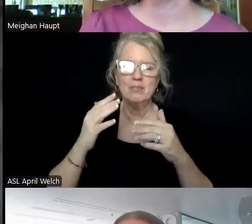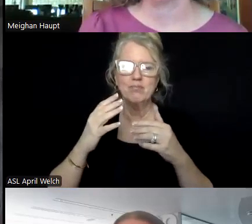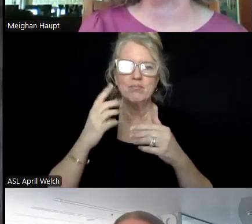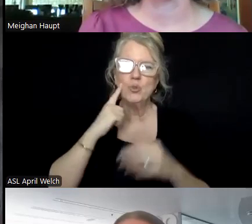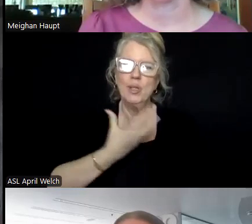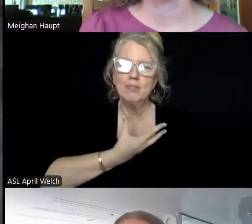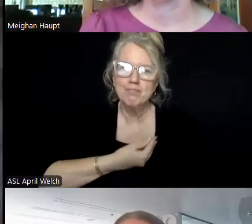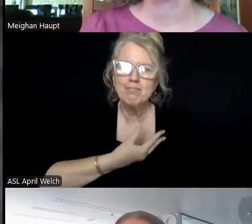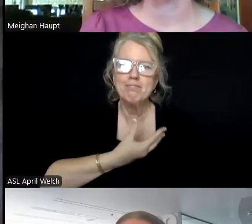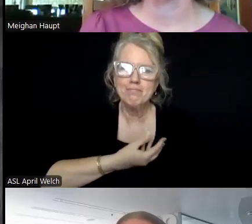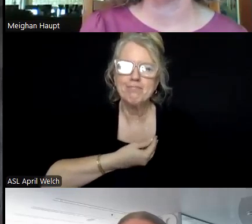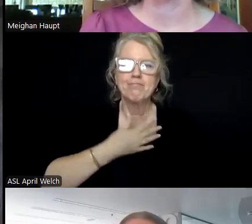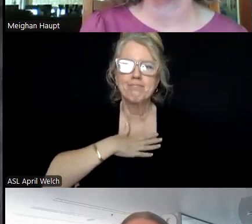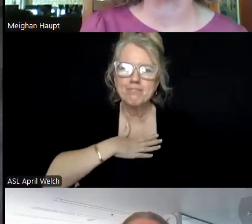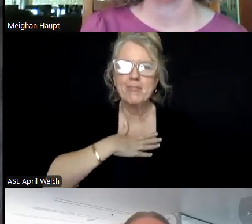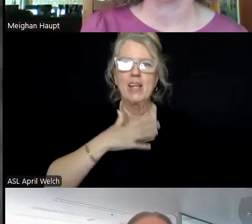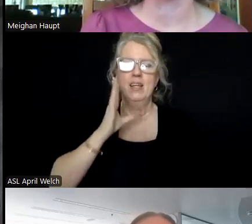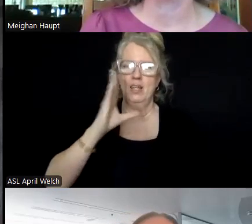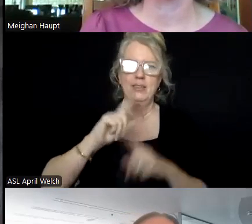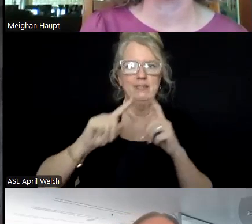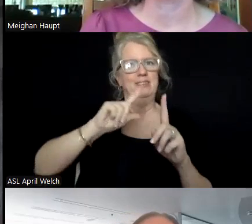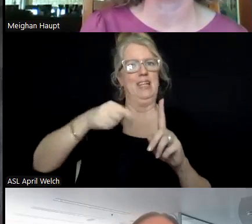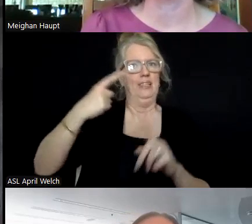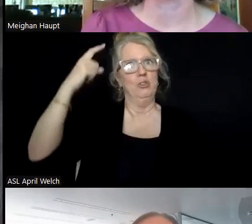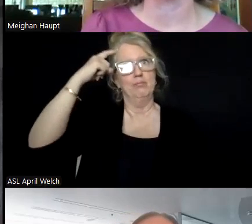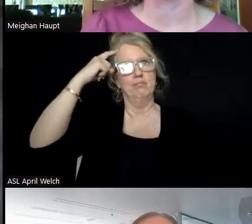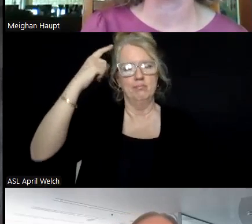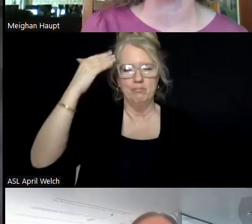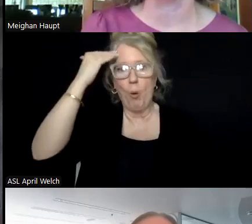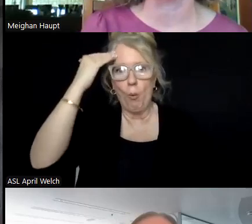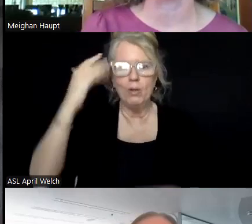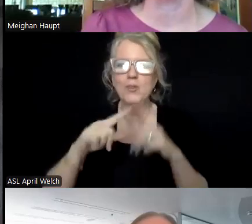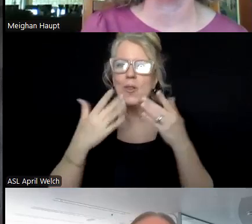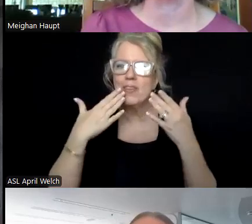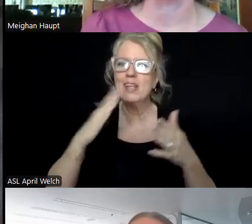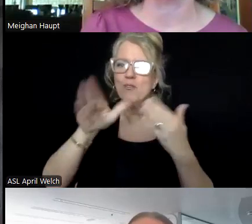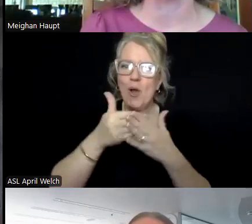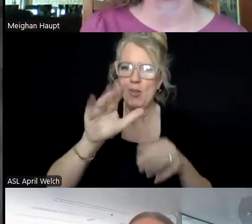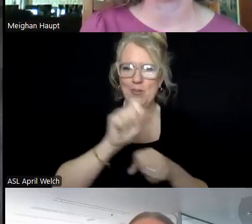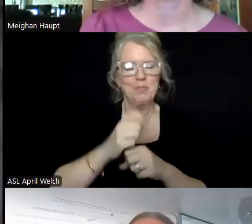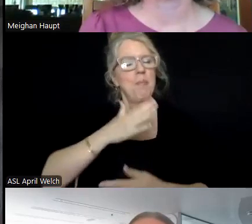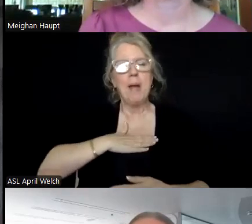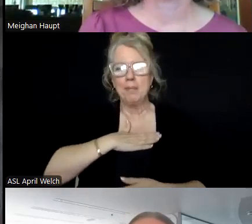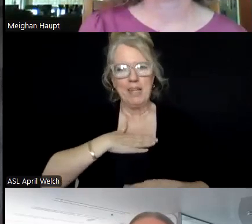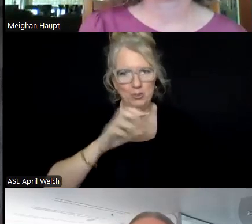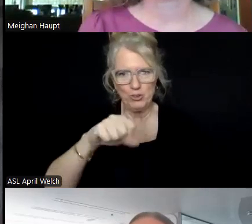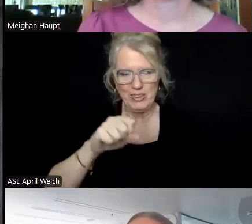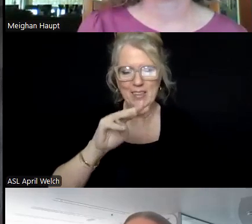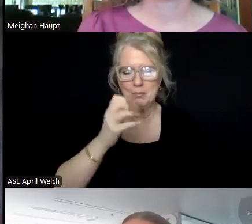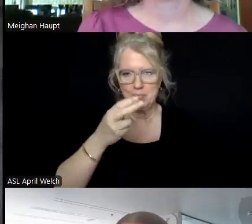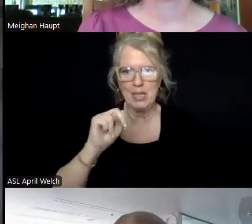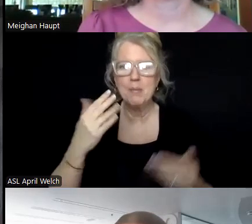and compassion behind that, not just the brain knowledge. So thank you for all of your work and leadership. Well, my pleasure, Megan. And